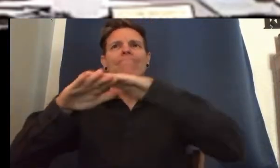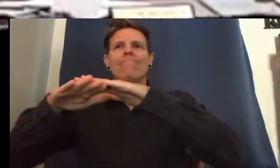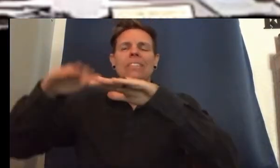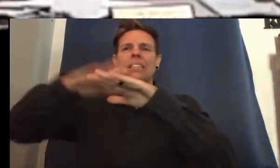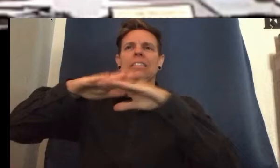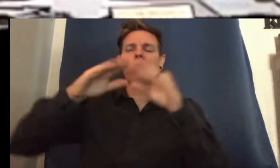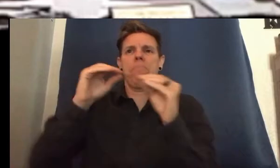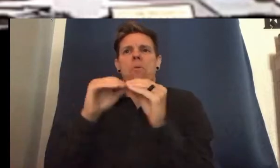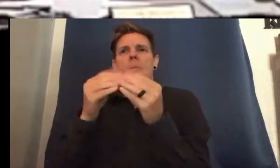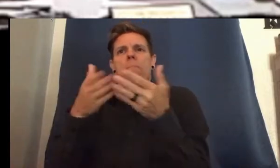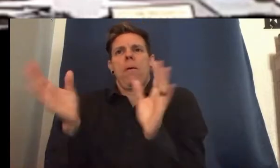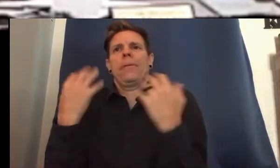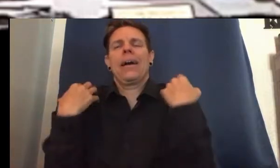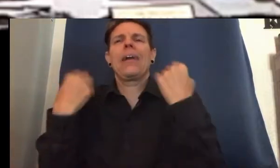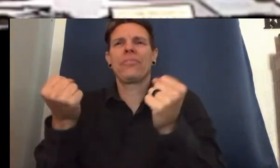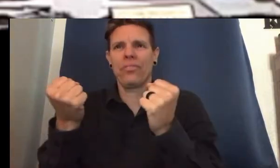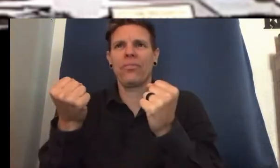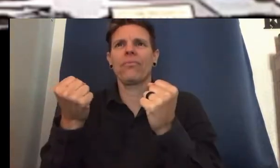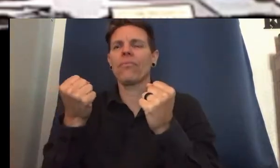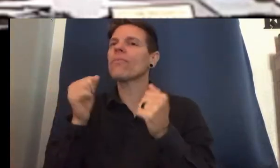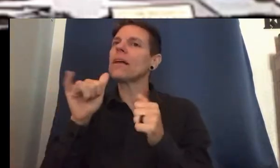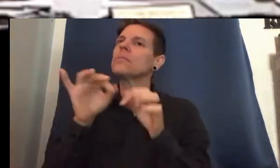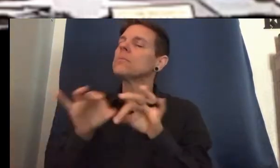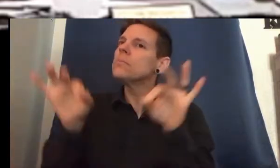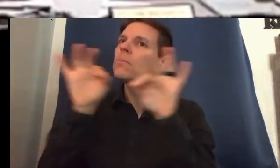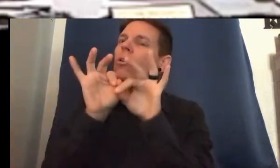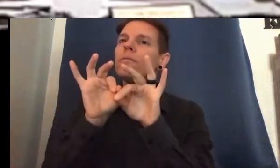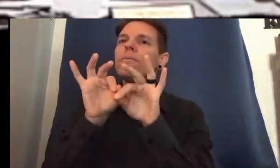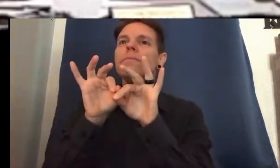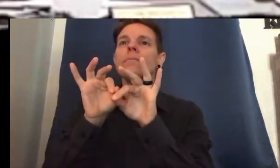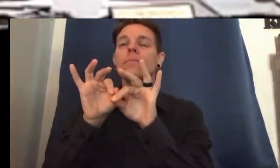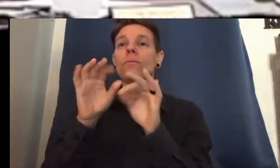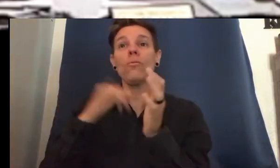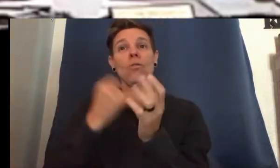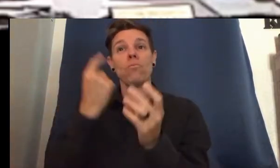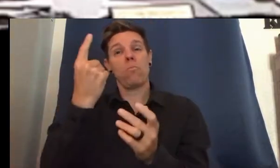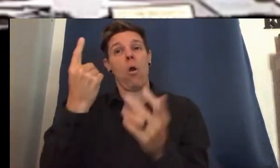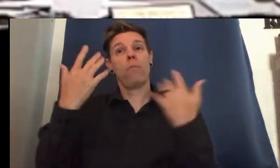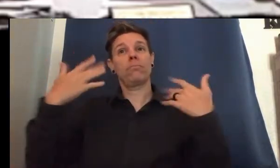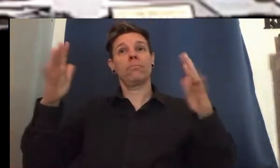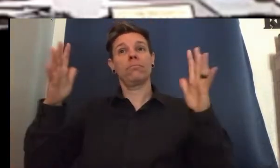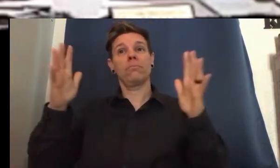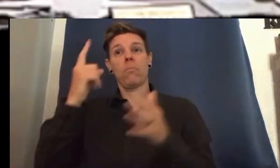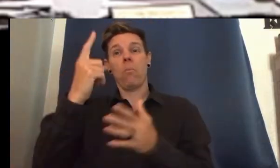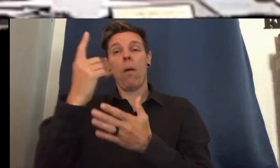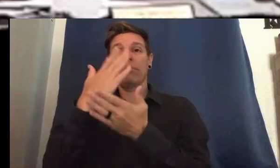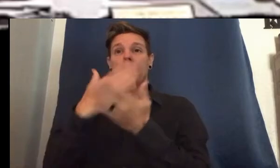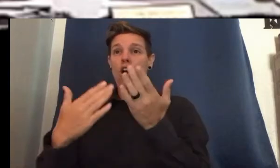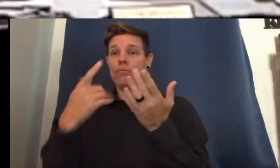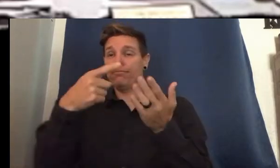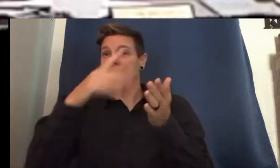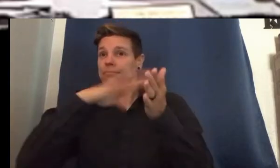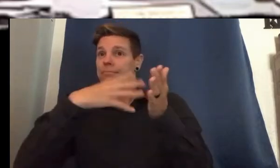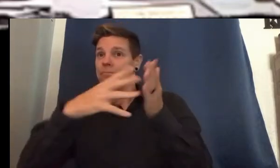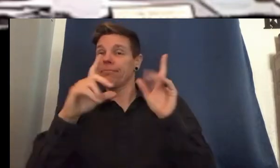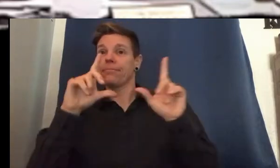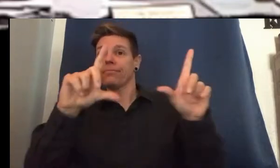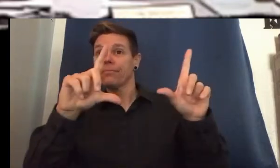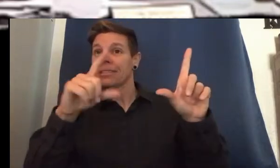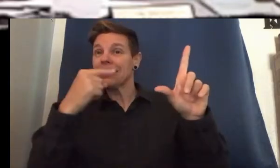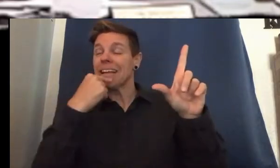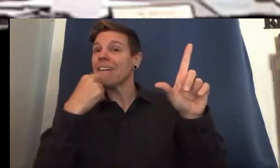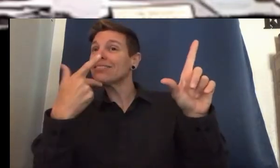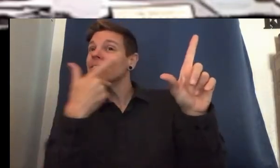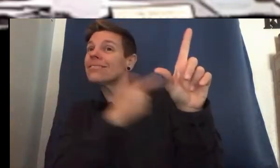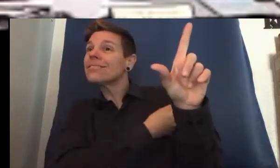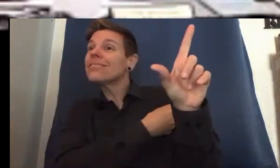And so, you have to, this is just looking at one factor, which is just the vaccination. If we talk about masking and social distancing